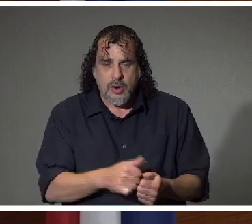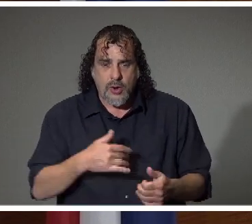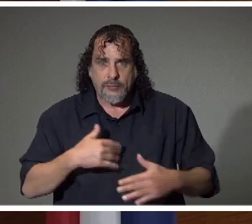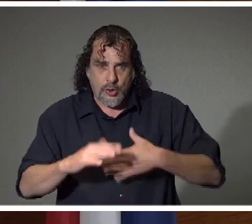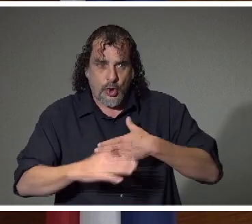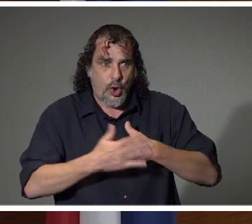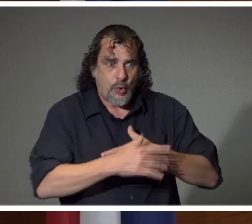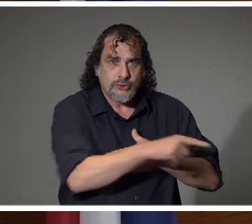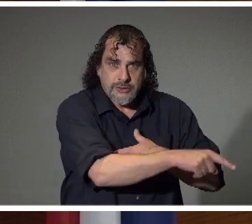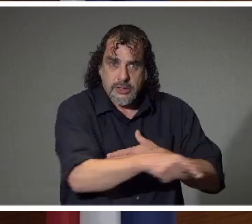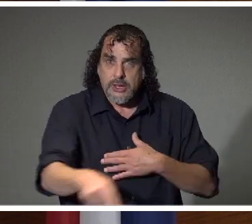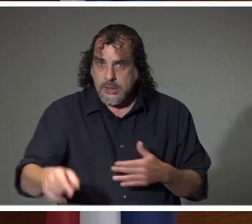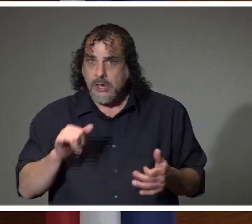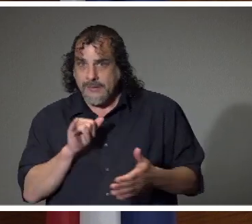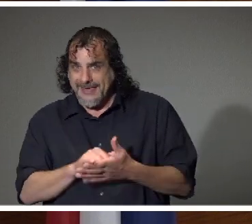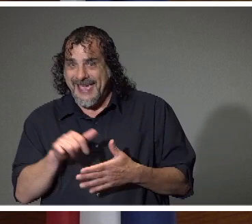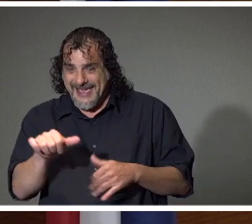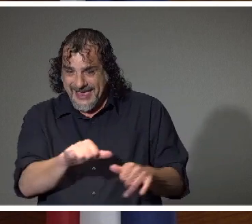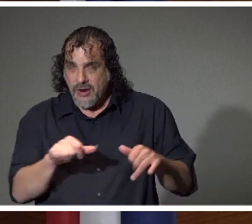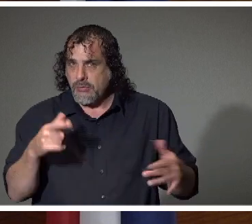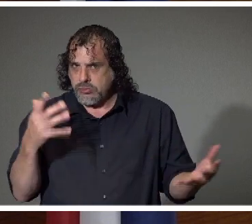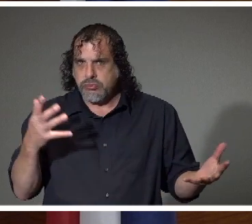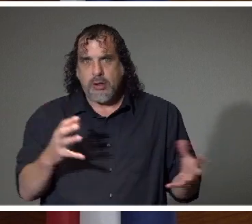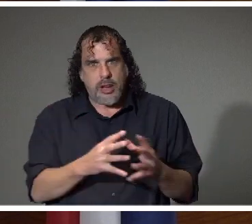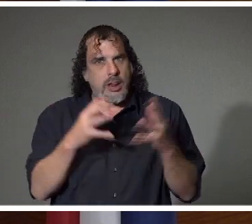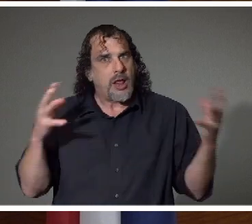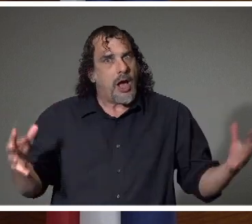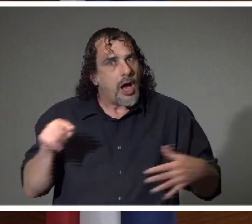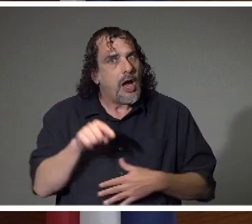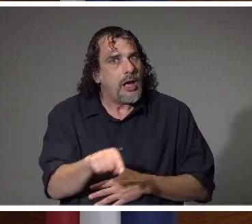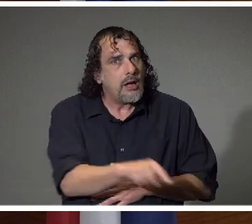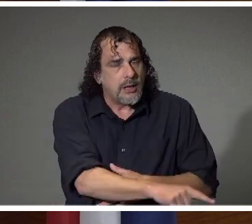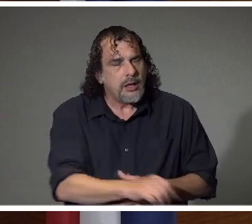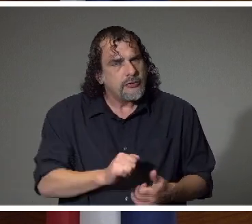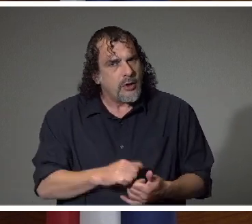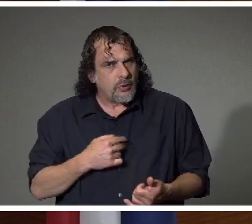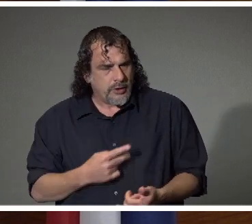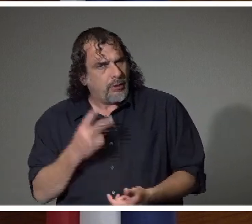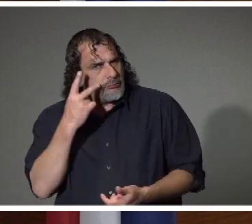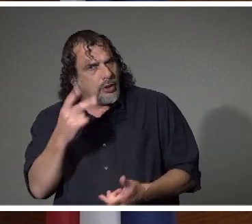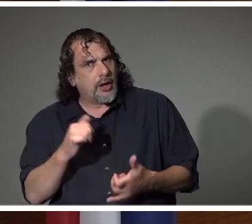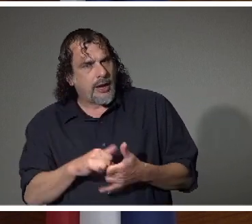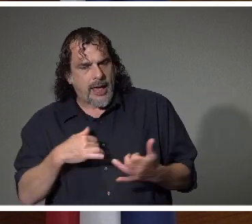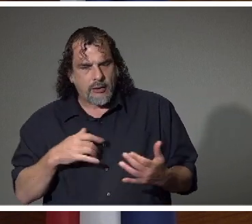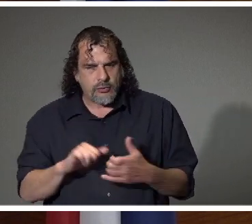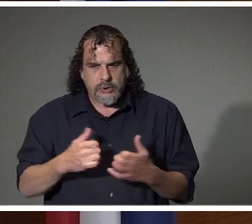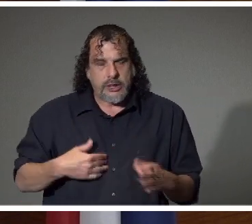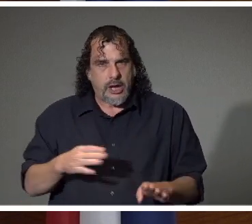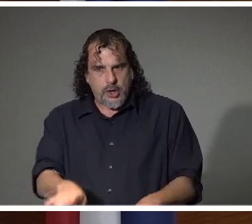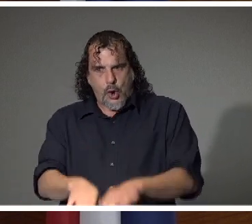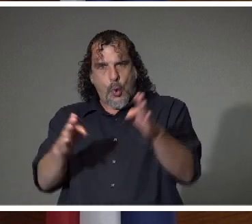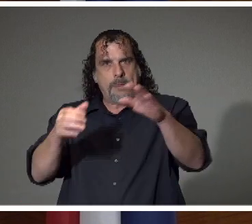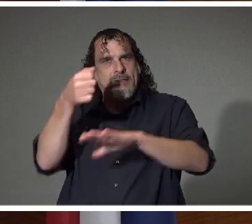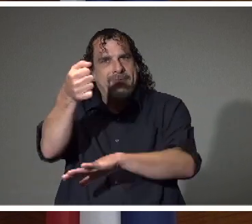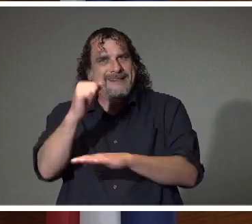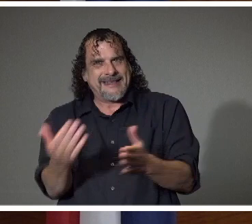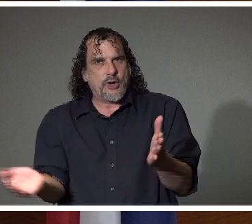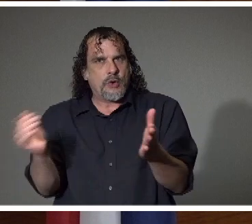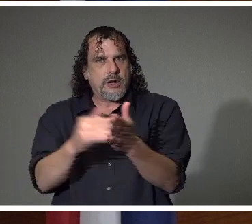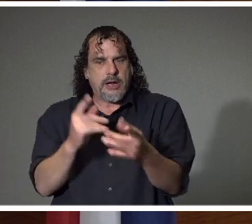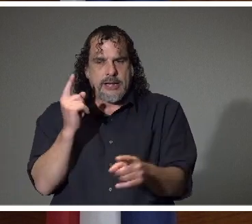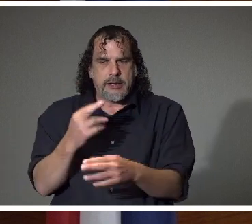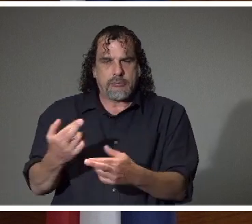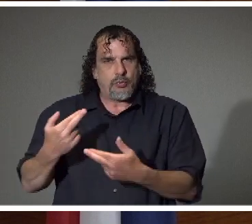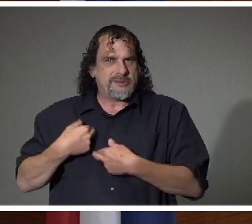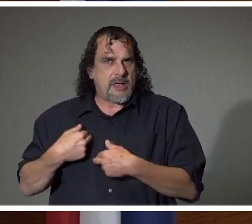as we look at that, and we're looking at ways in which to open those casinos in a responsible